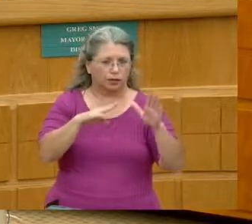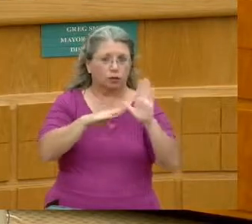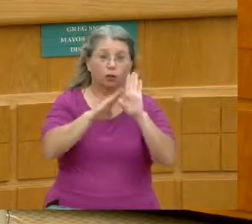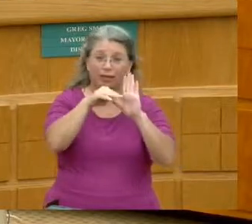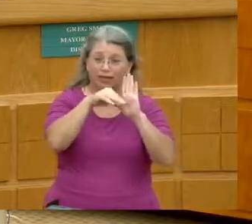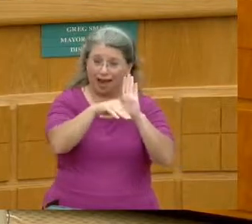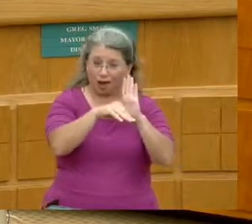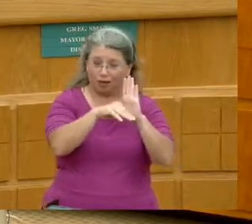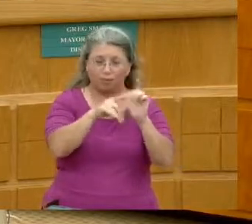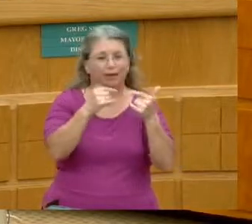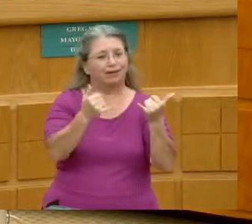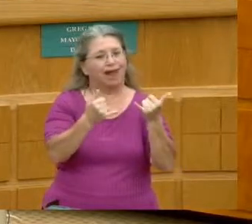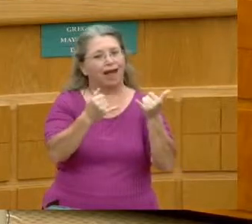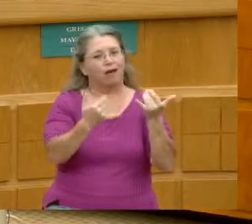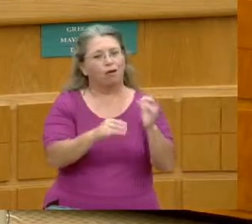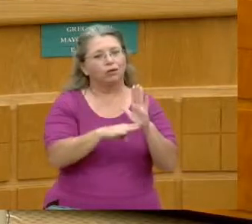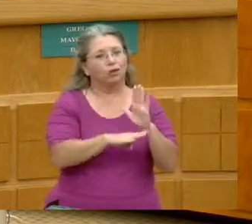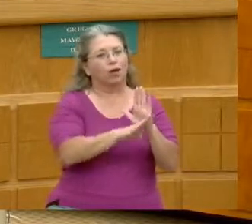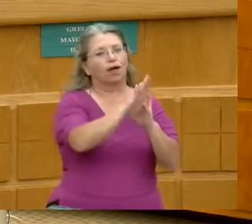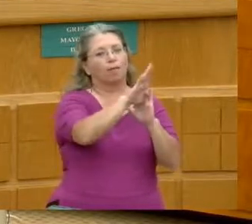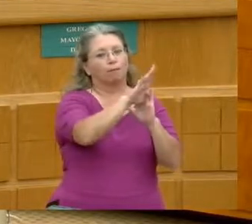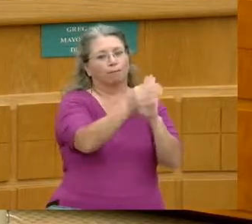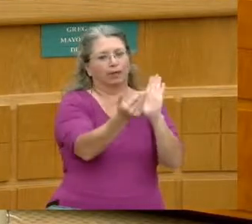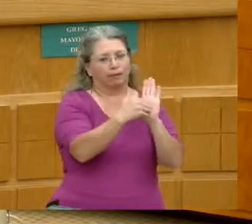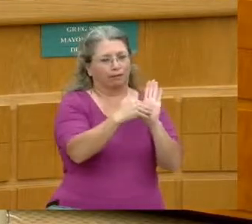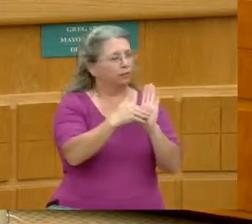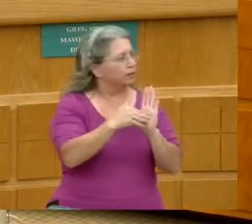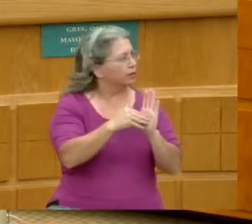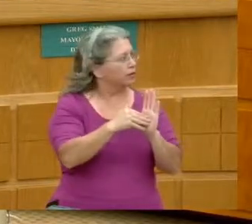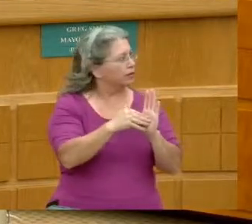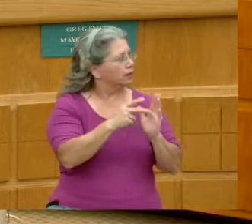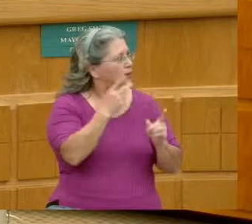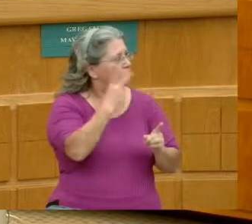pretty important before I go to the next slide is look where we are